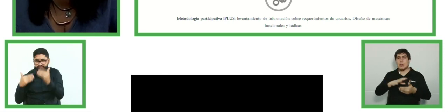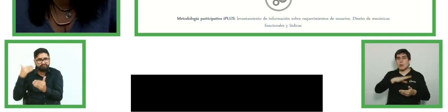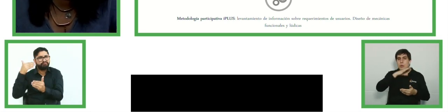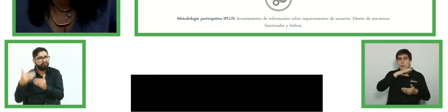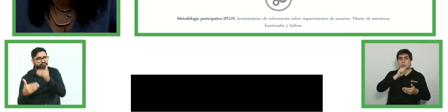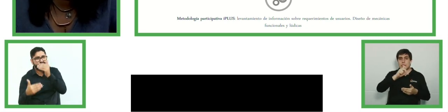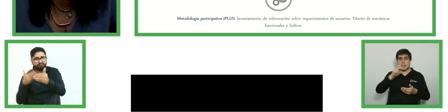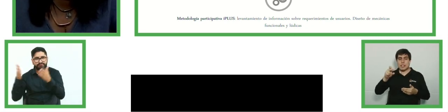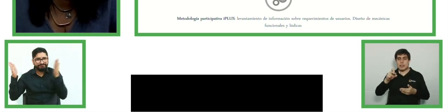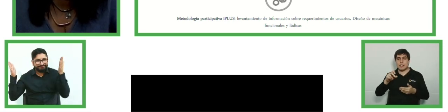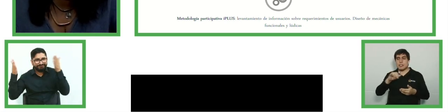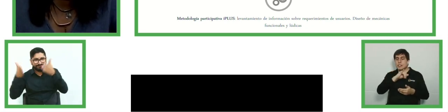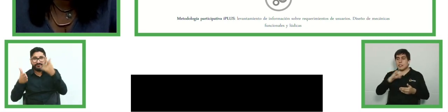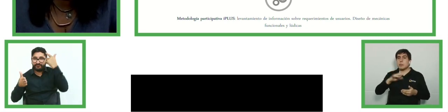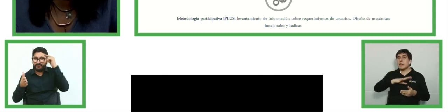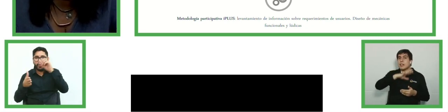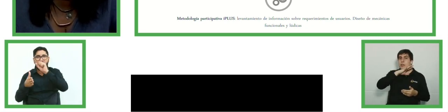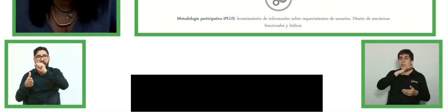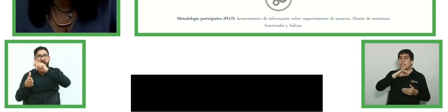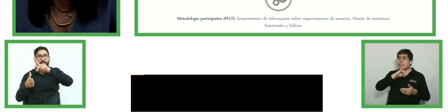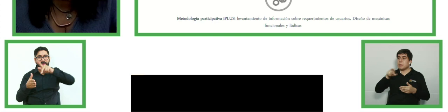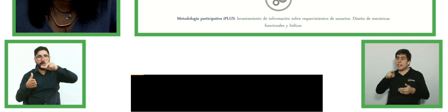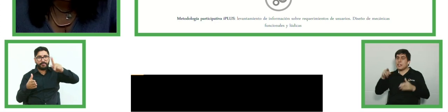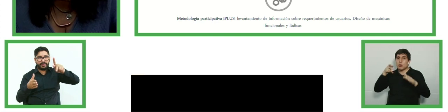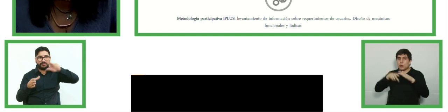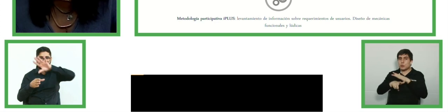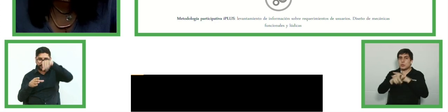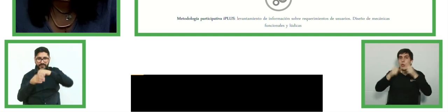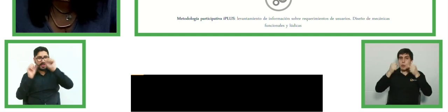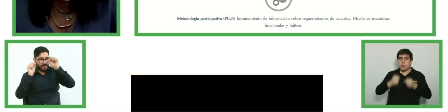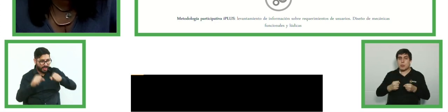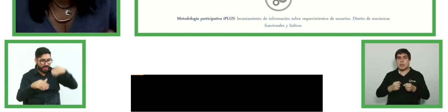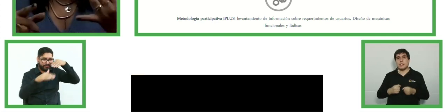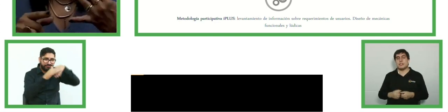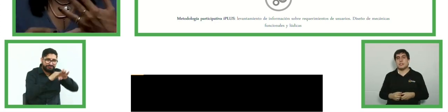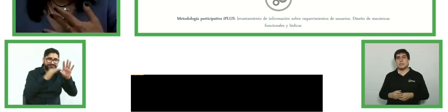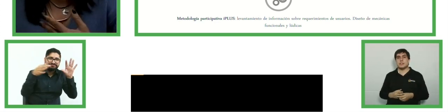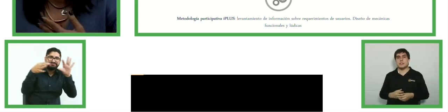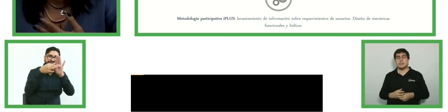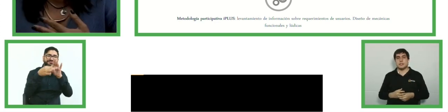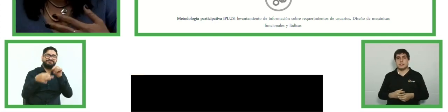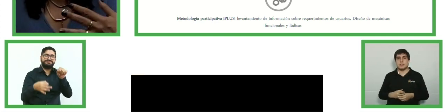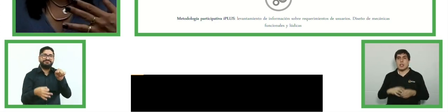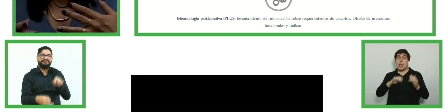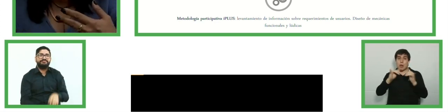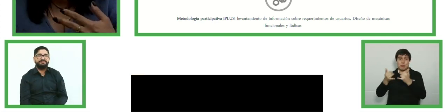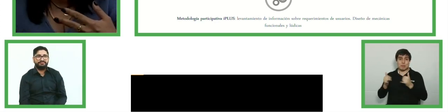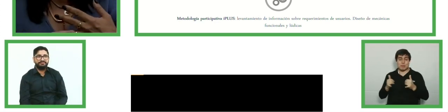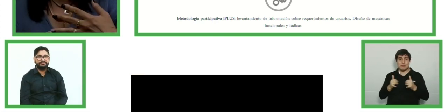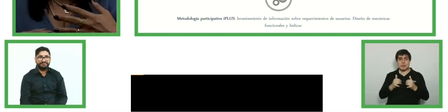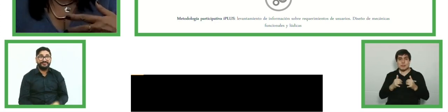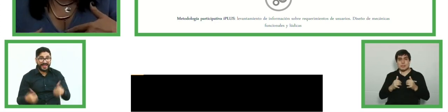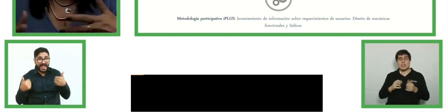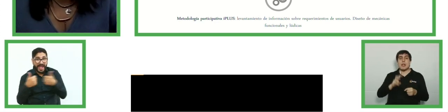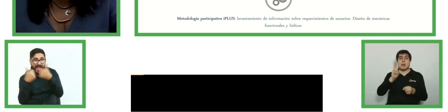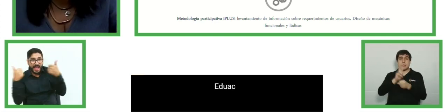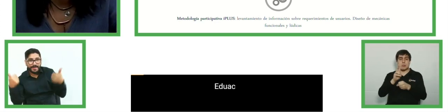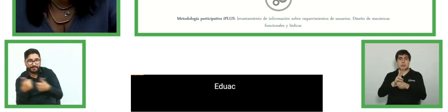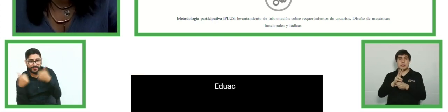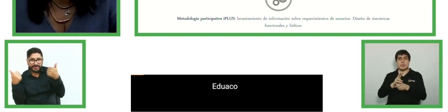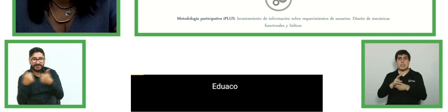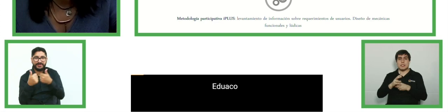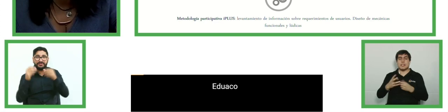platform ensures usability and accessibility for different users, tutors, therapeutes, administrative